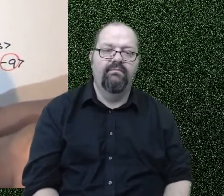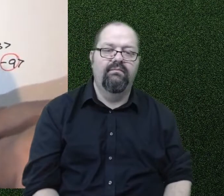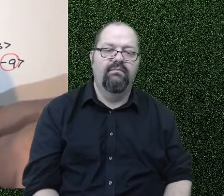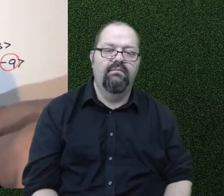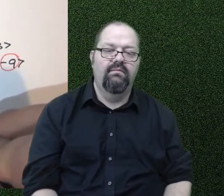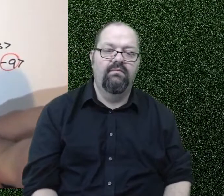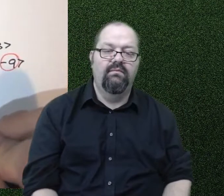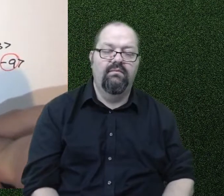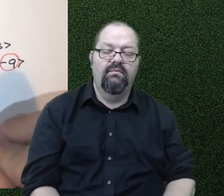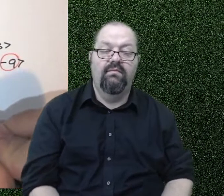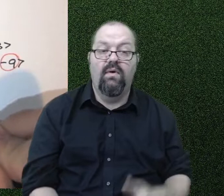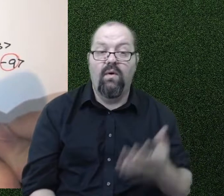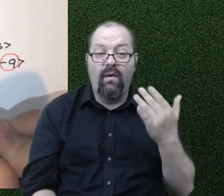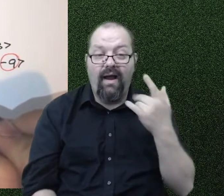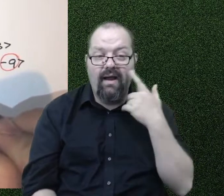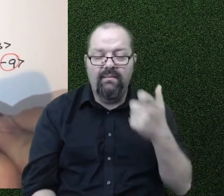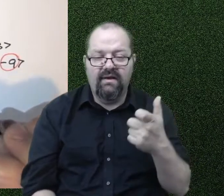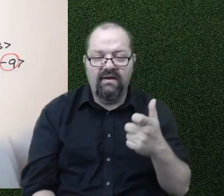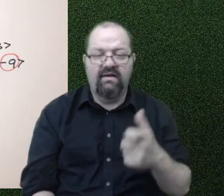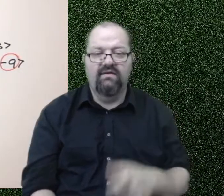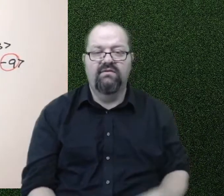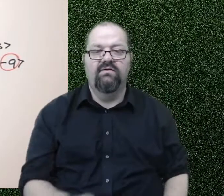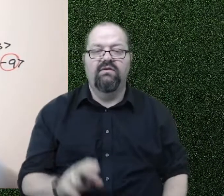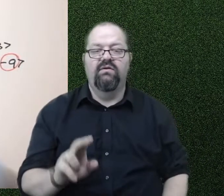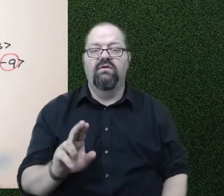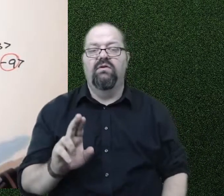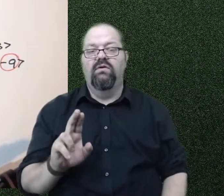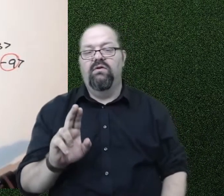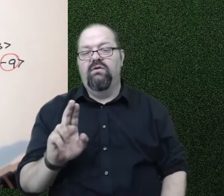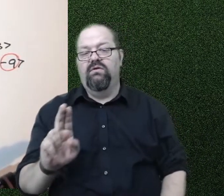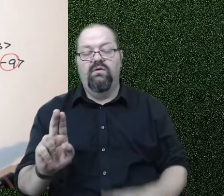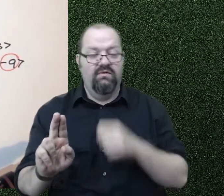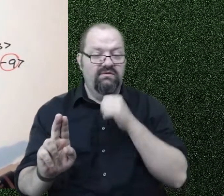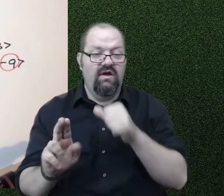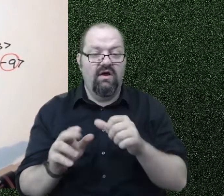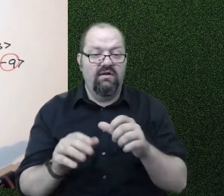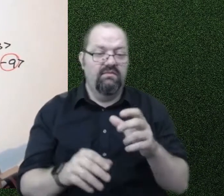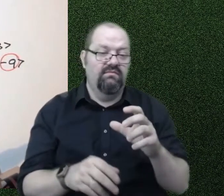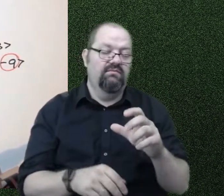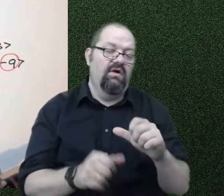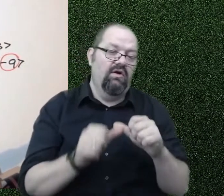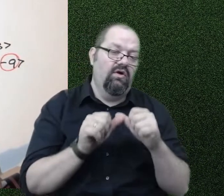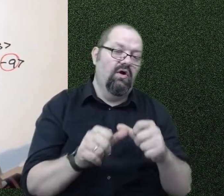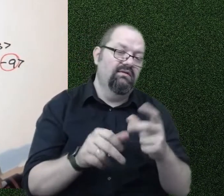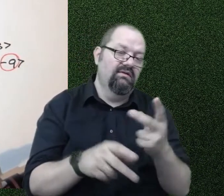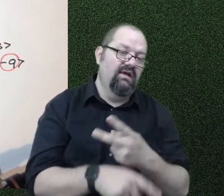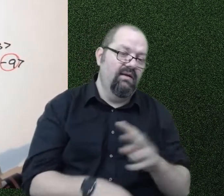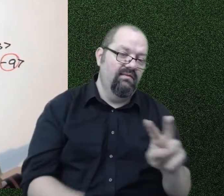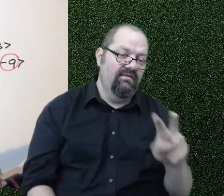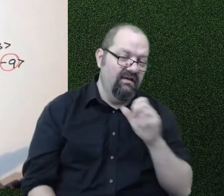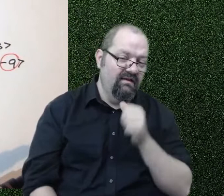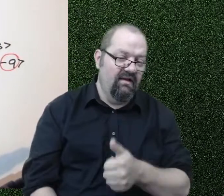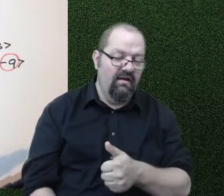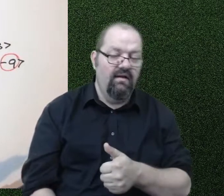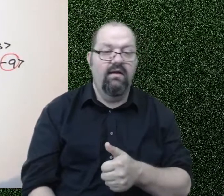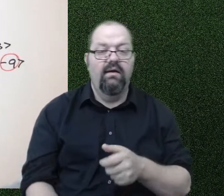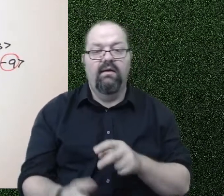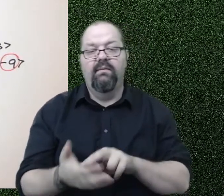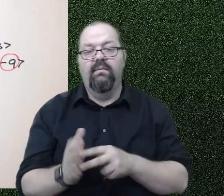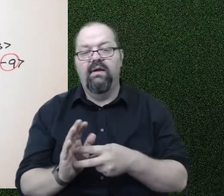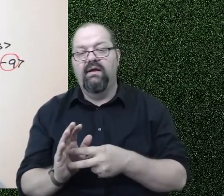because u is not a constant times v. If it was a constant times v, it would have to be -3 times u. Or excuse